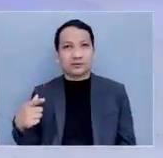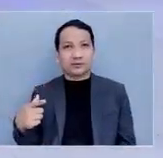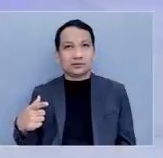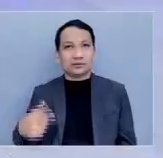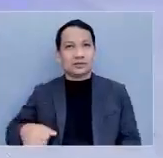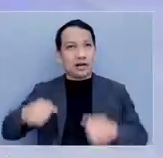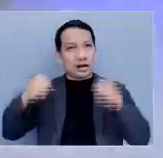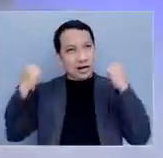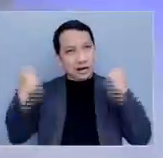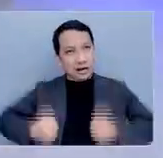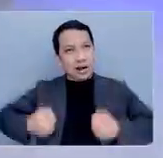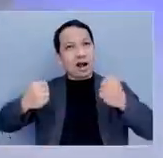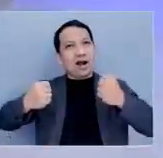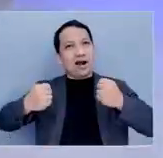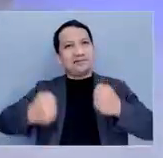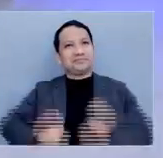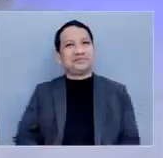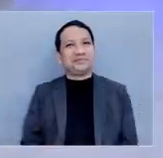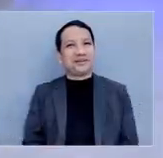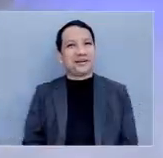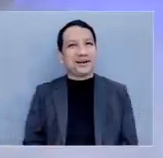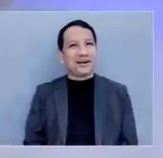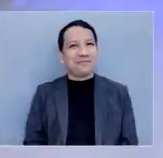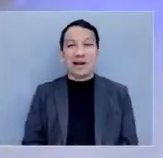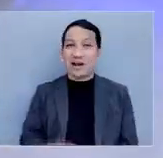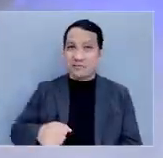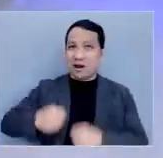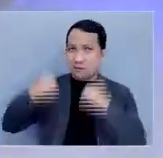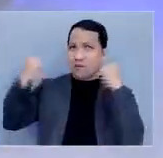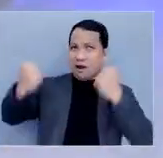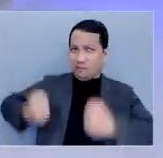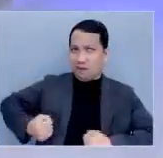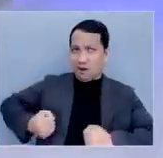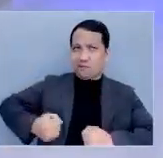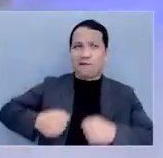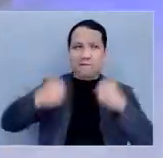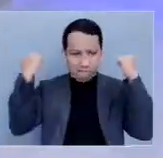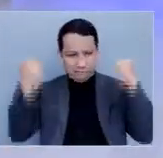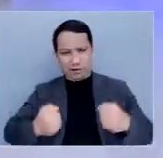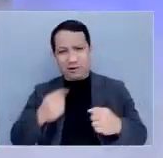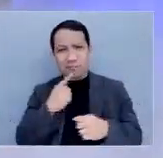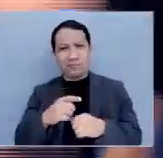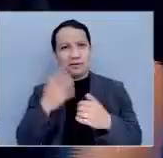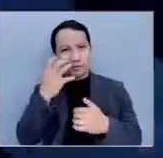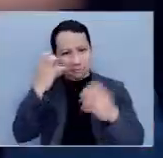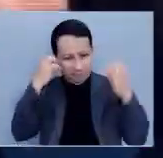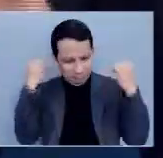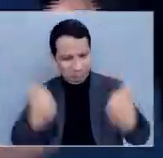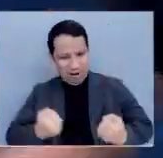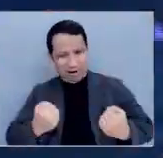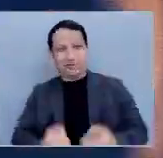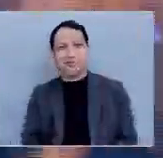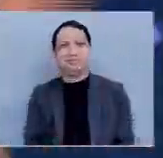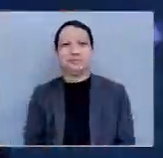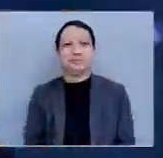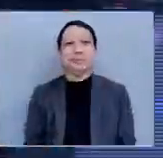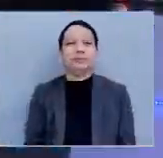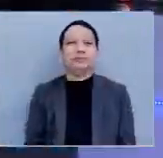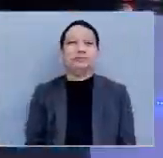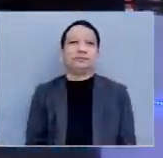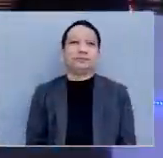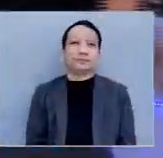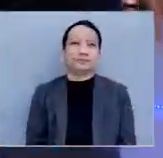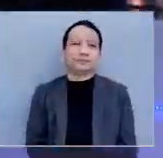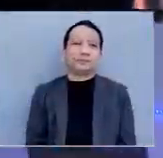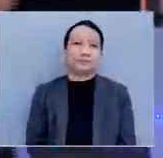Hammer time! Yung arms natin parang hammer. Boom! Parang nagdadabog lang. Yeah, parang dadabog lang tayo mga moms. One, two,